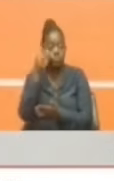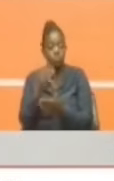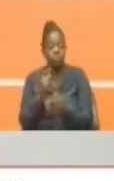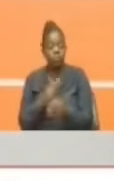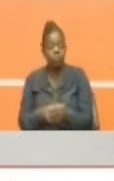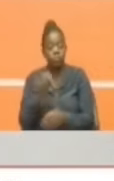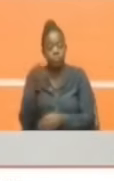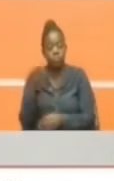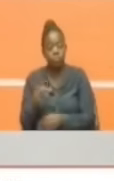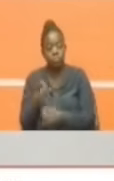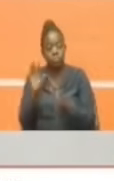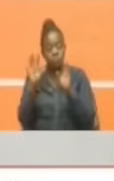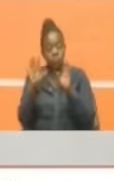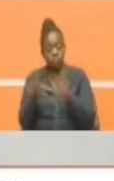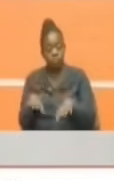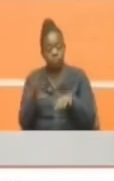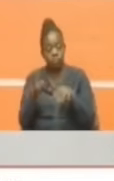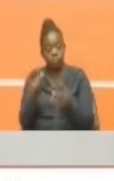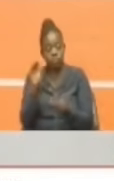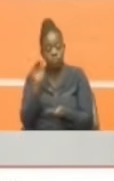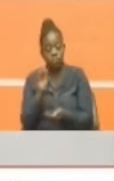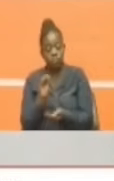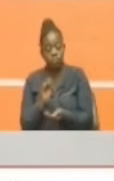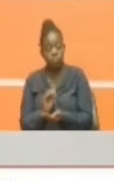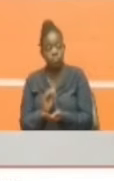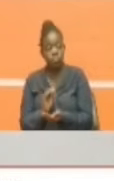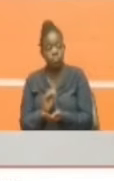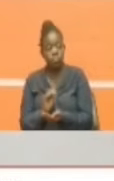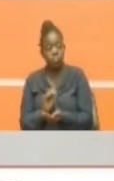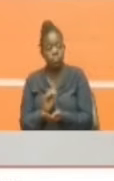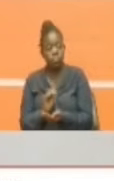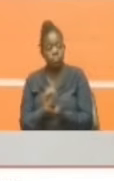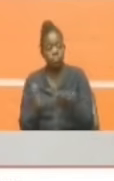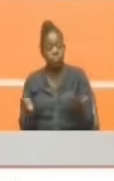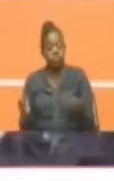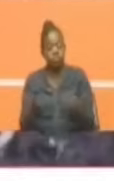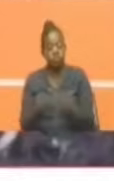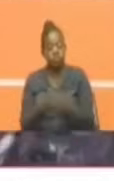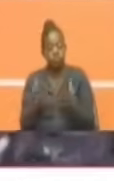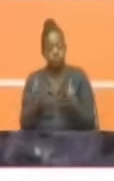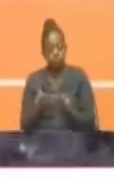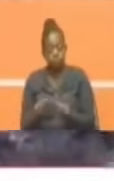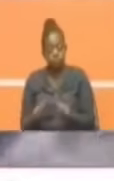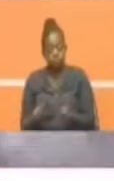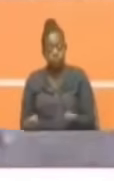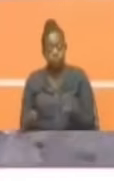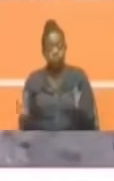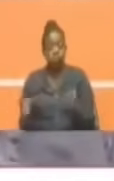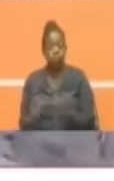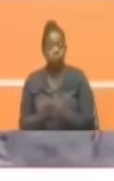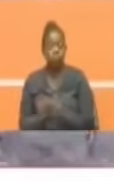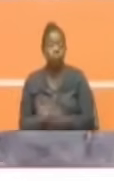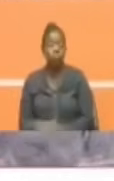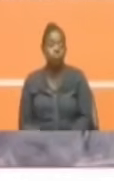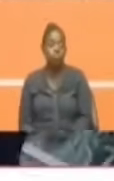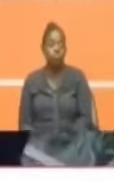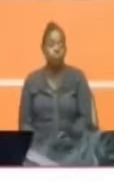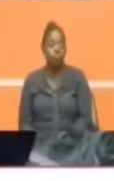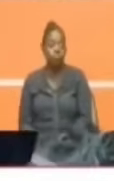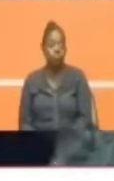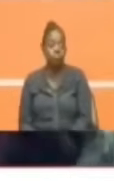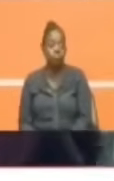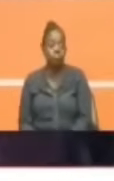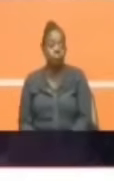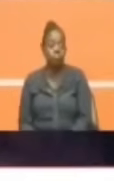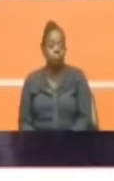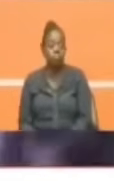enkuba we nayabe egende kendeera kendeera mpola gajagendeera gakala. John Bosco Muliowa yakusakidde gwe